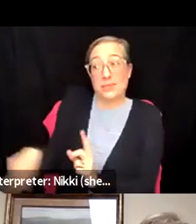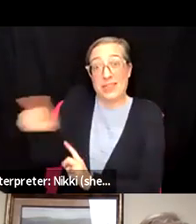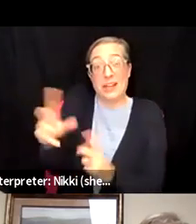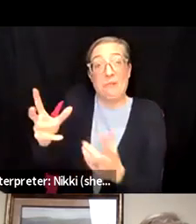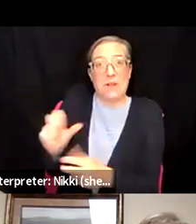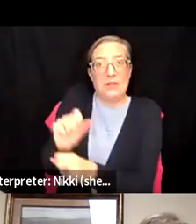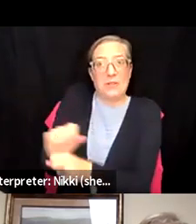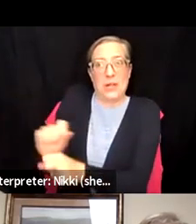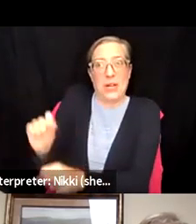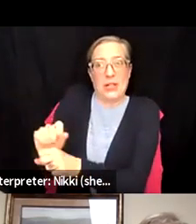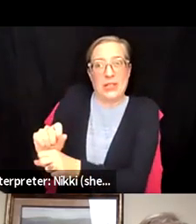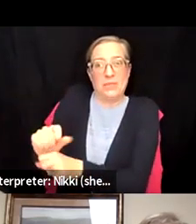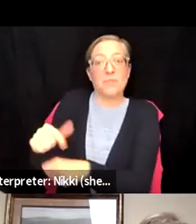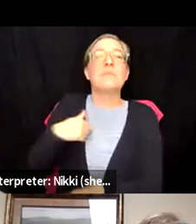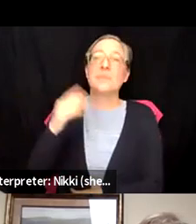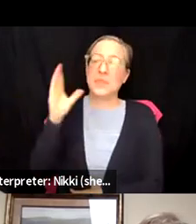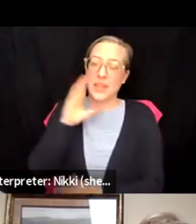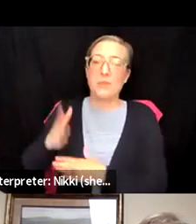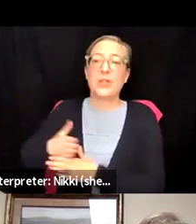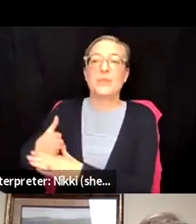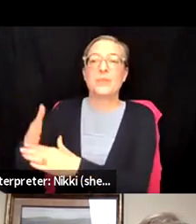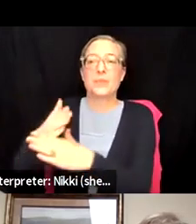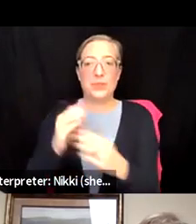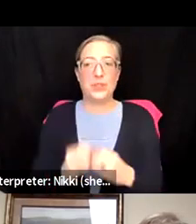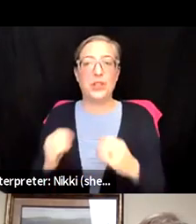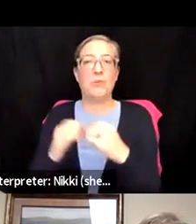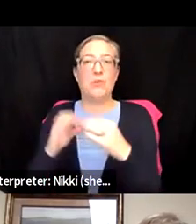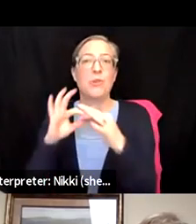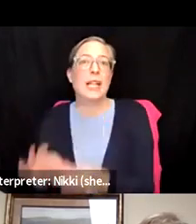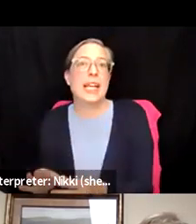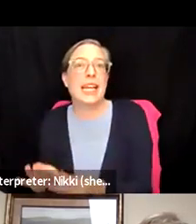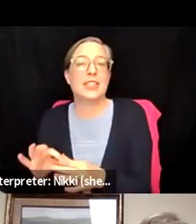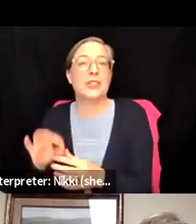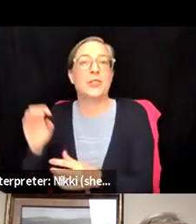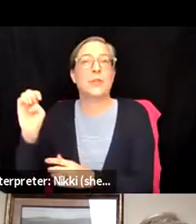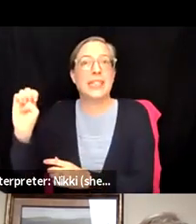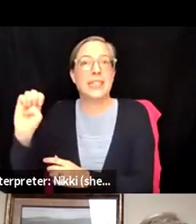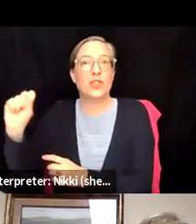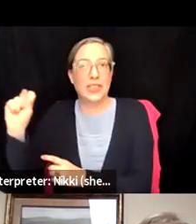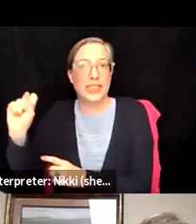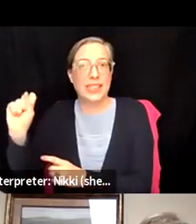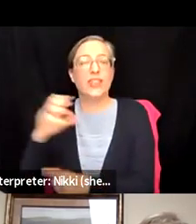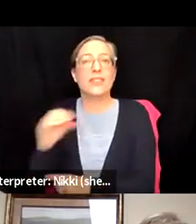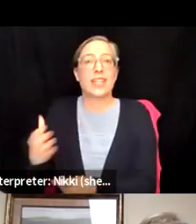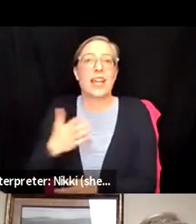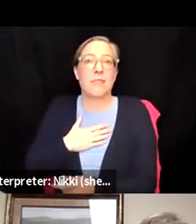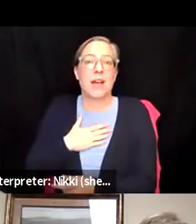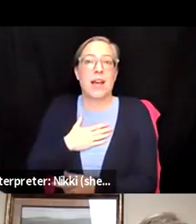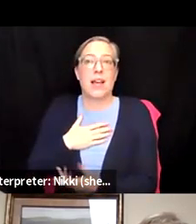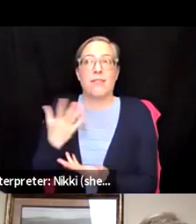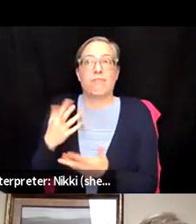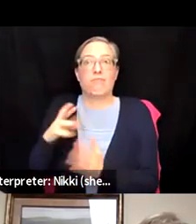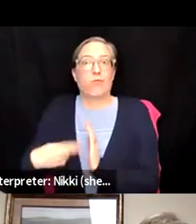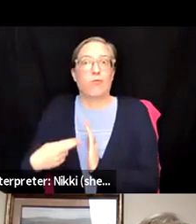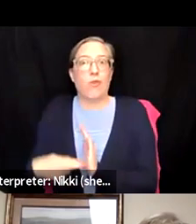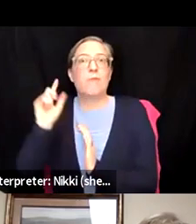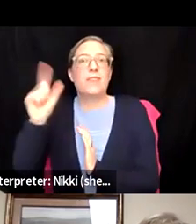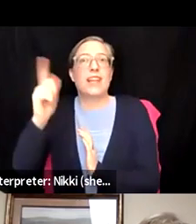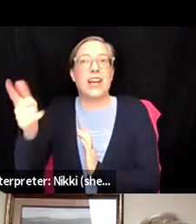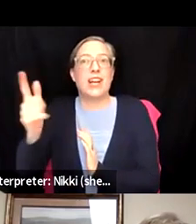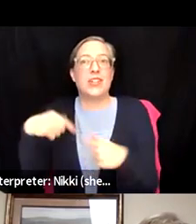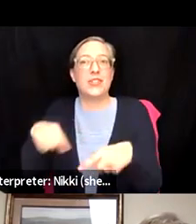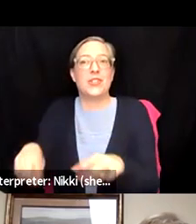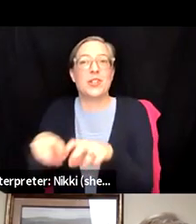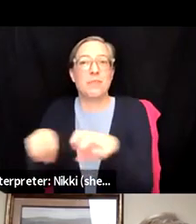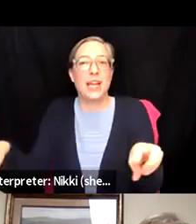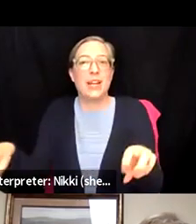will be sharing more information about Easter Seals and our services a little bit later when we do the panel. Super, and